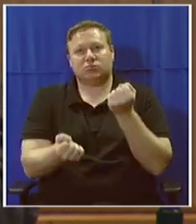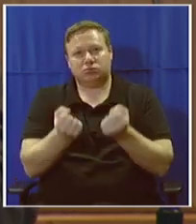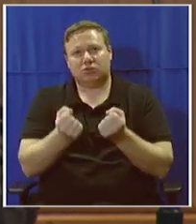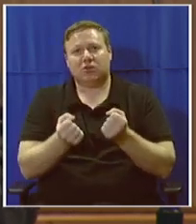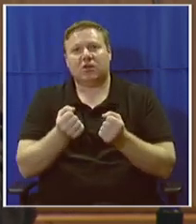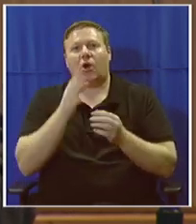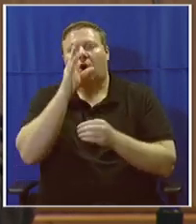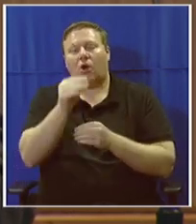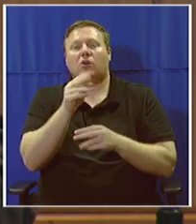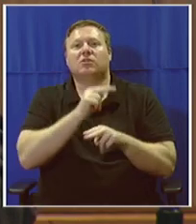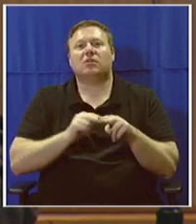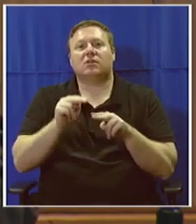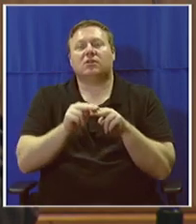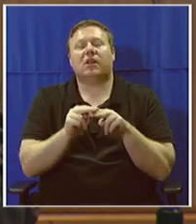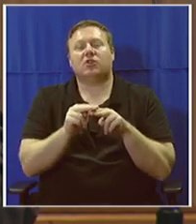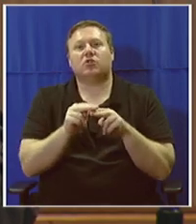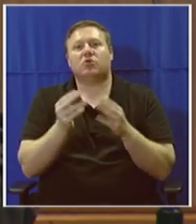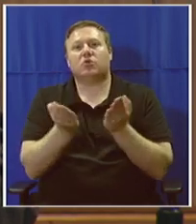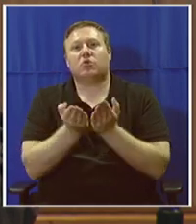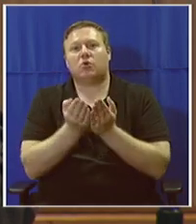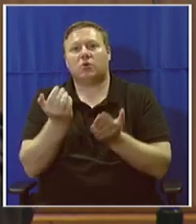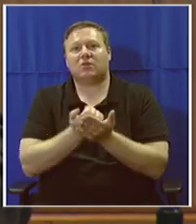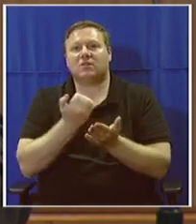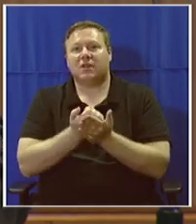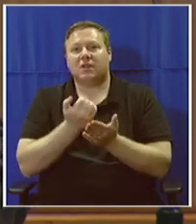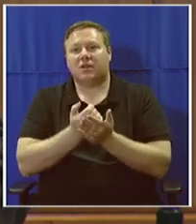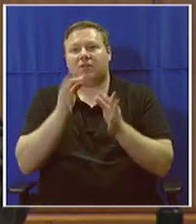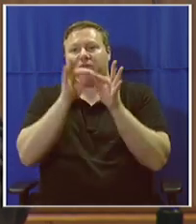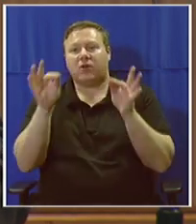School Safety Framework. We convey our